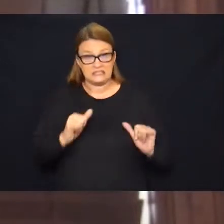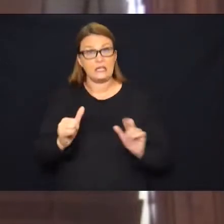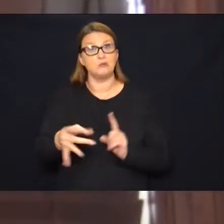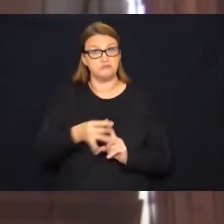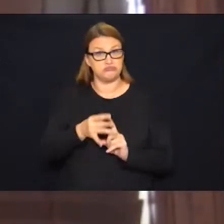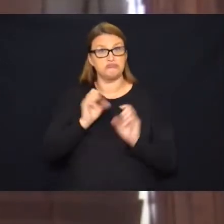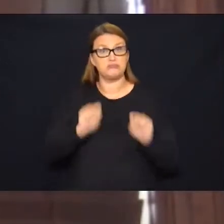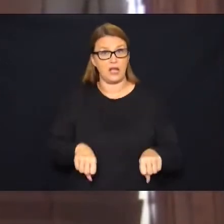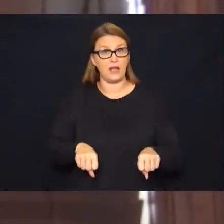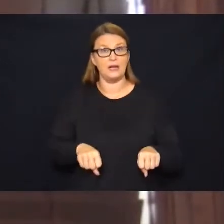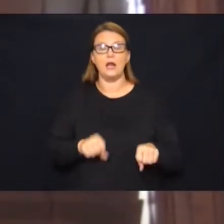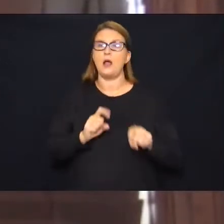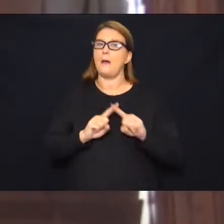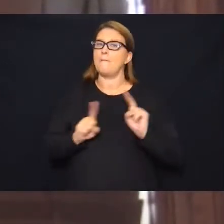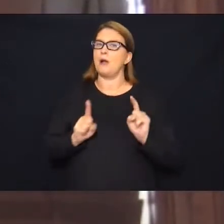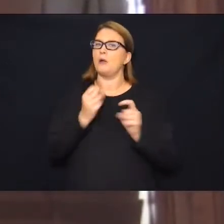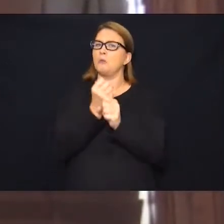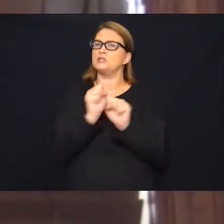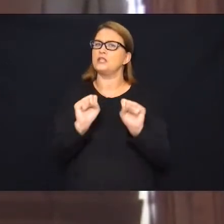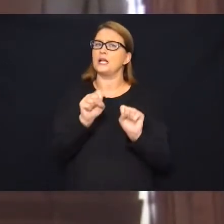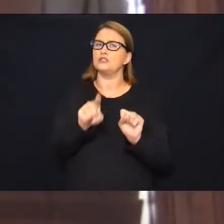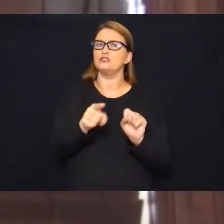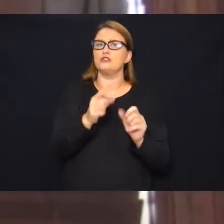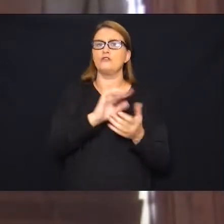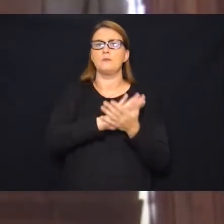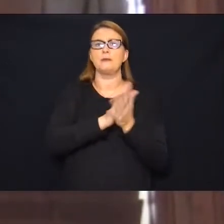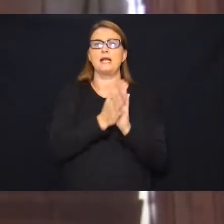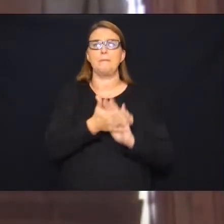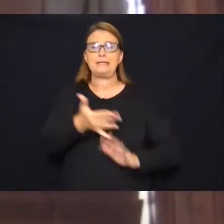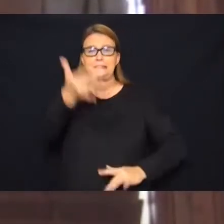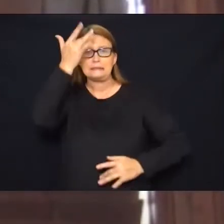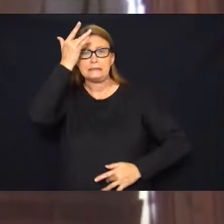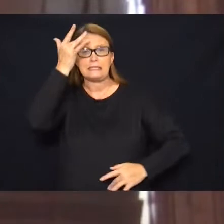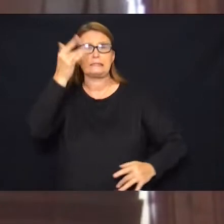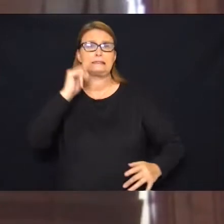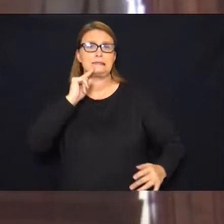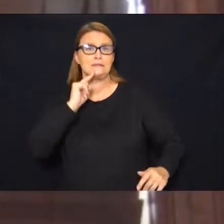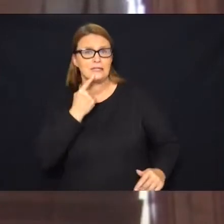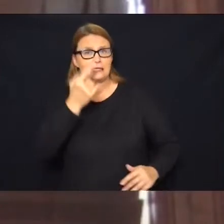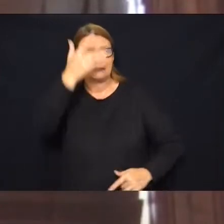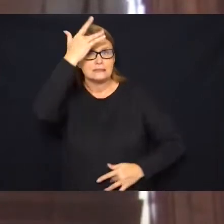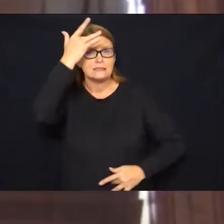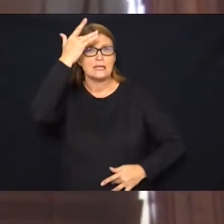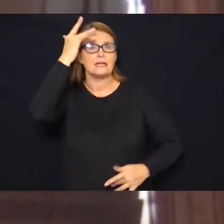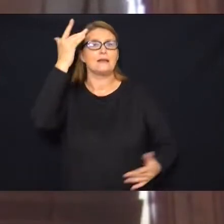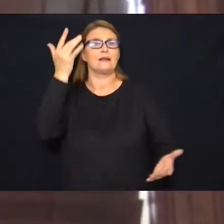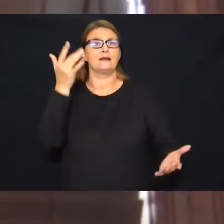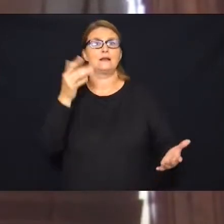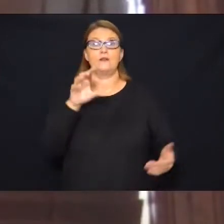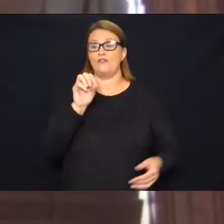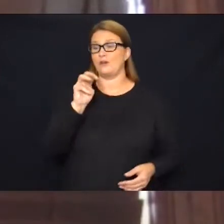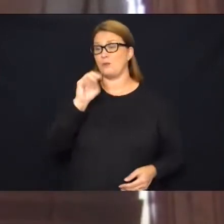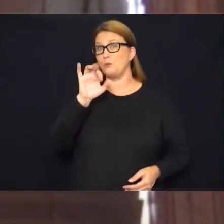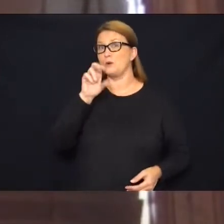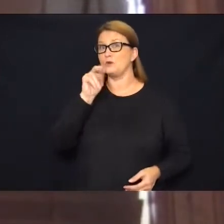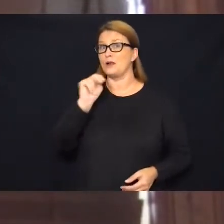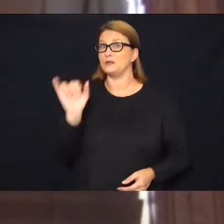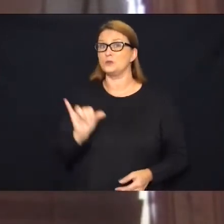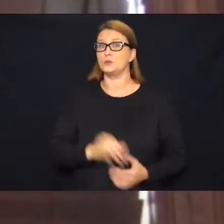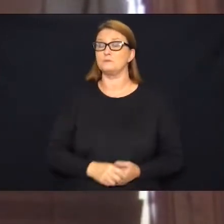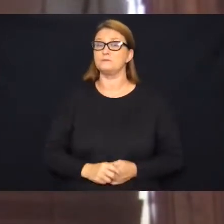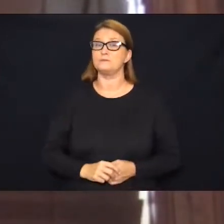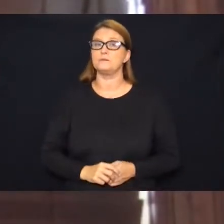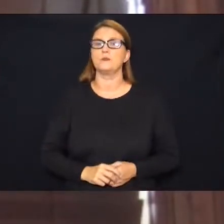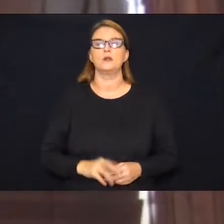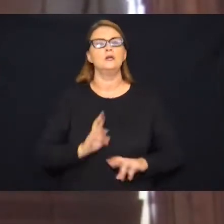booster status does protect people from the severe consequences of COVID-19, including the Omicron variant. So we are